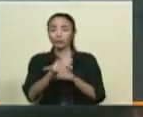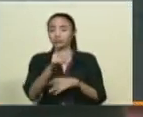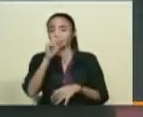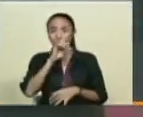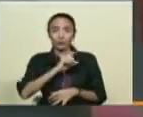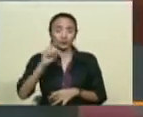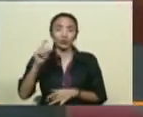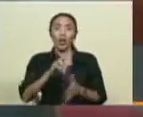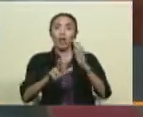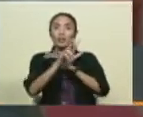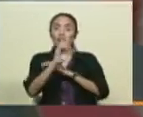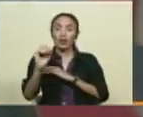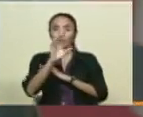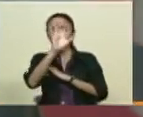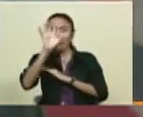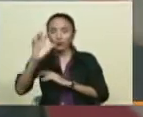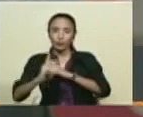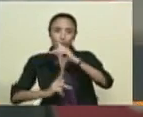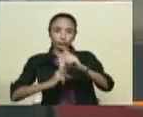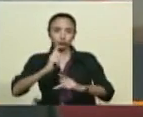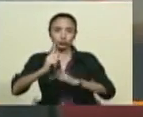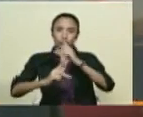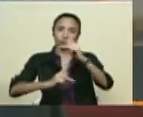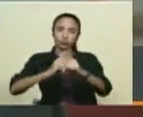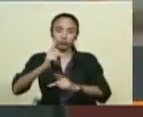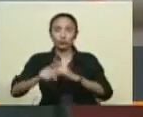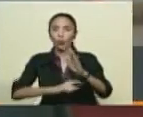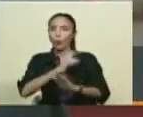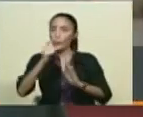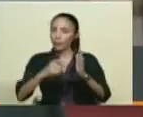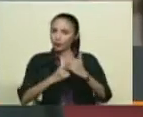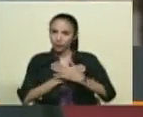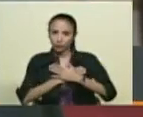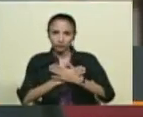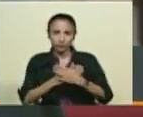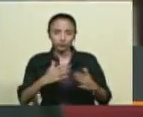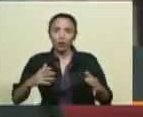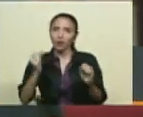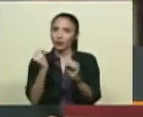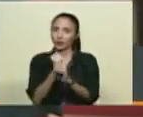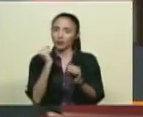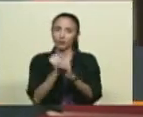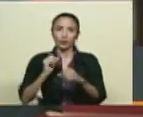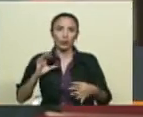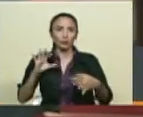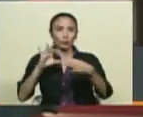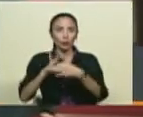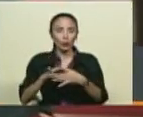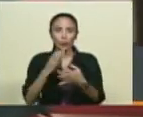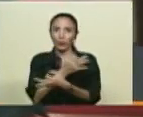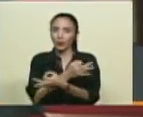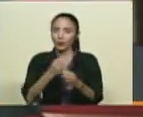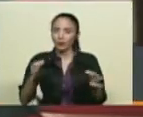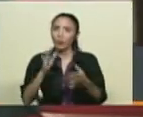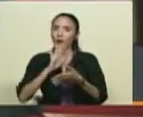ahora 30 países productores los que están dispuestos a cooperar con nosotros para lograr la estabilización del